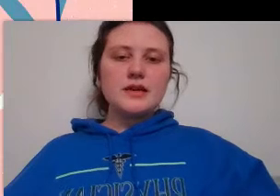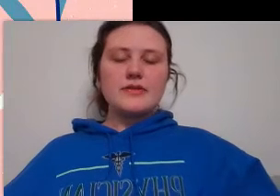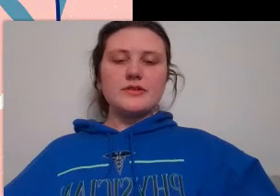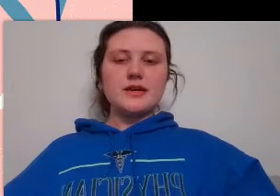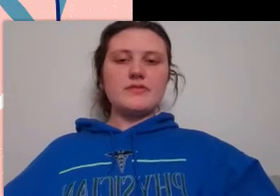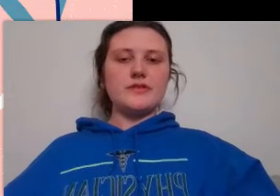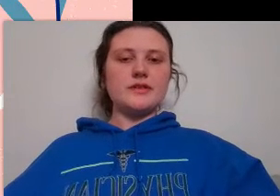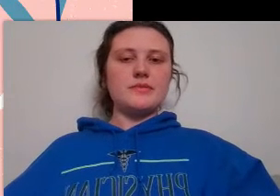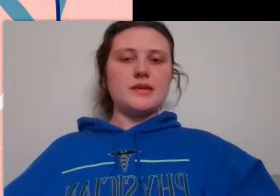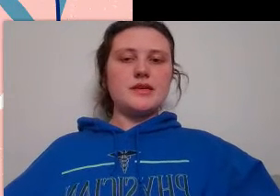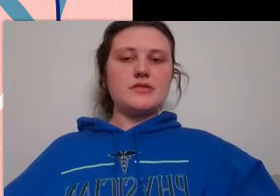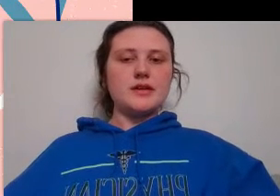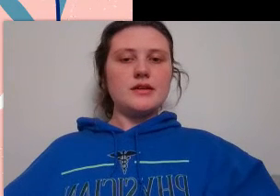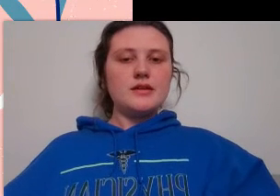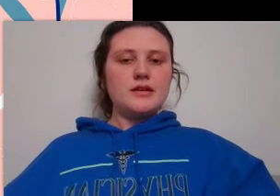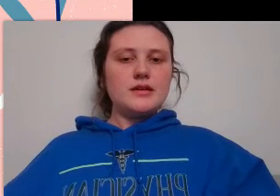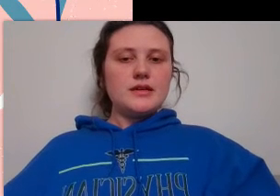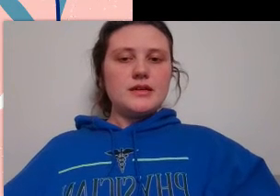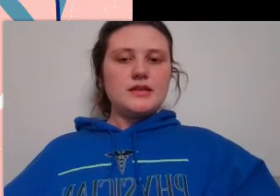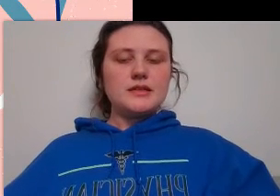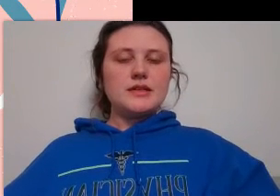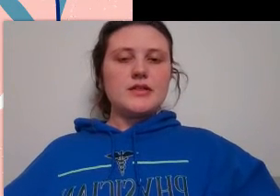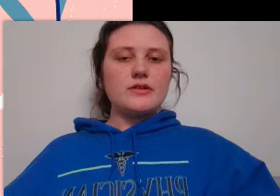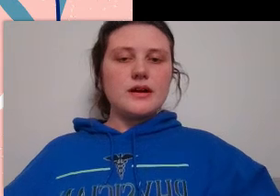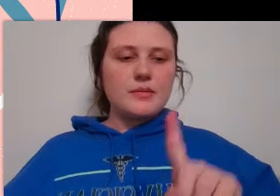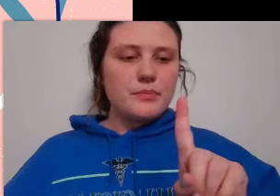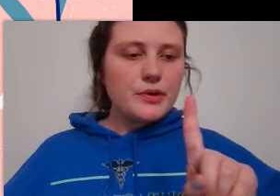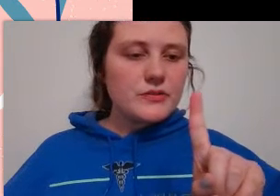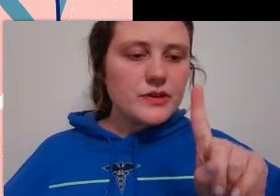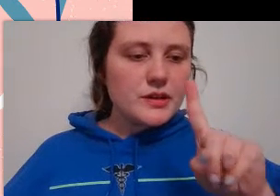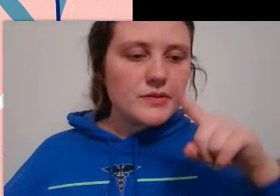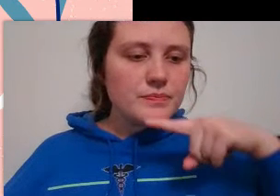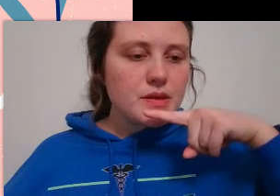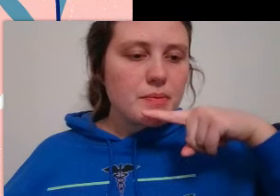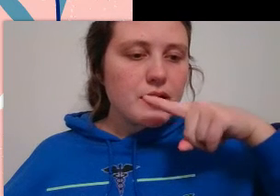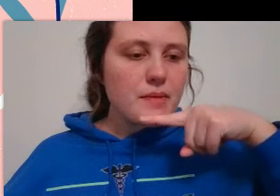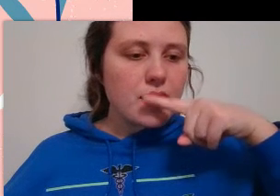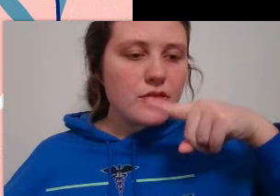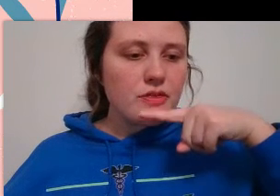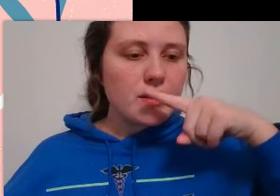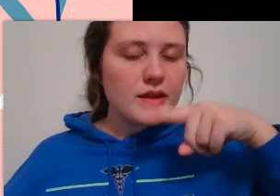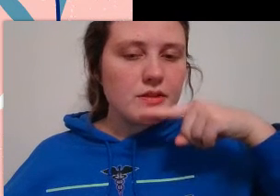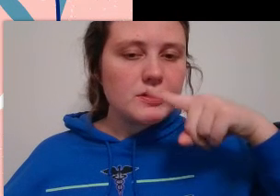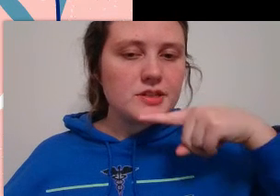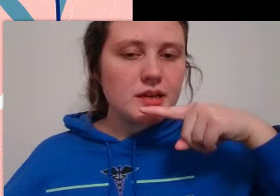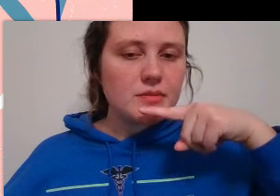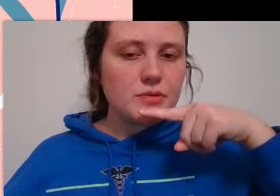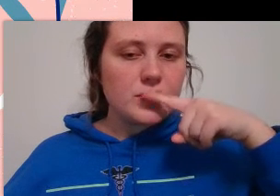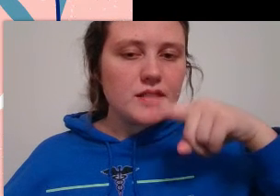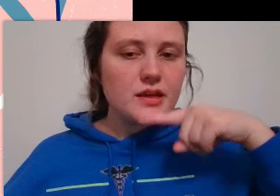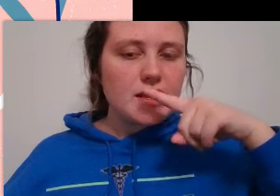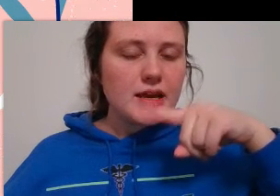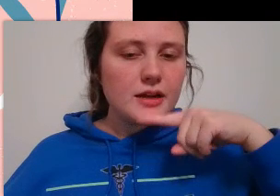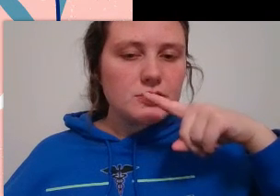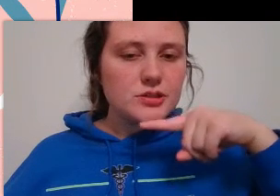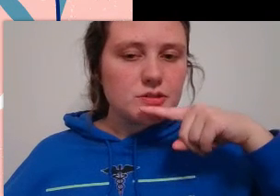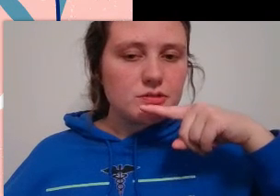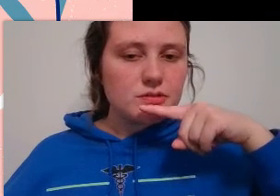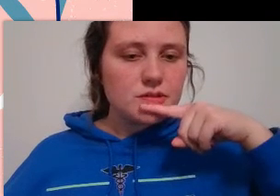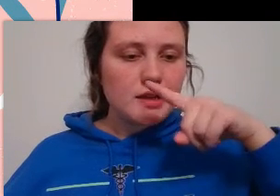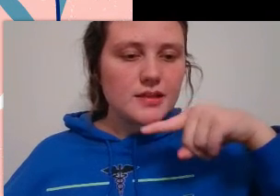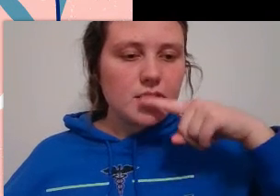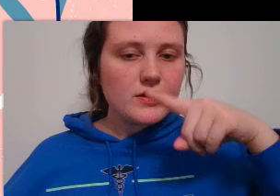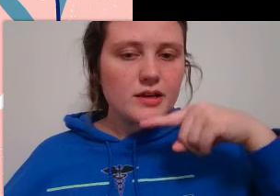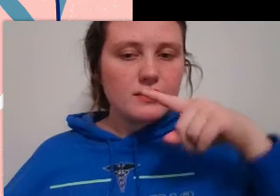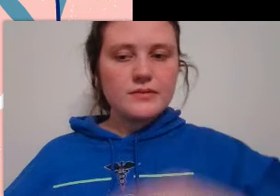next one after deaf is going to be hearing. This is another pointer finger by your mouth, and then you just kind of move it in a